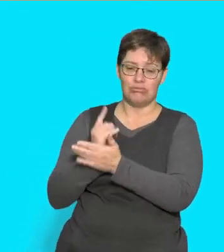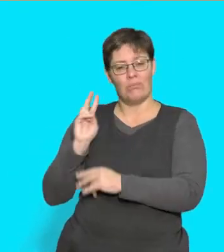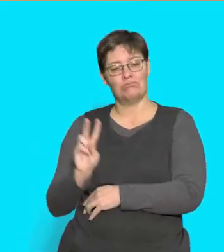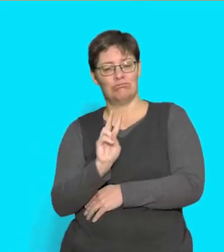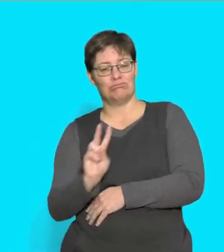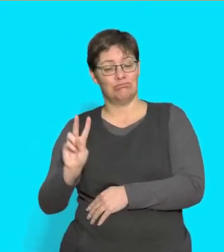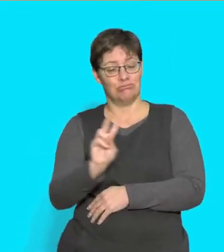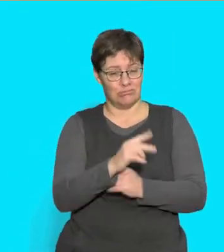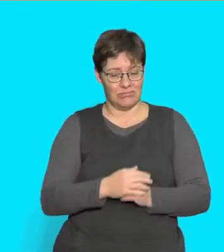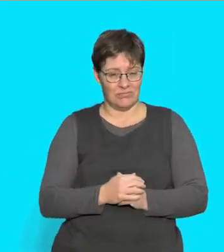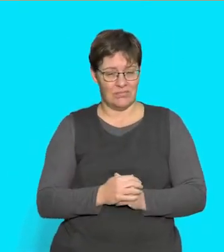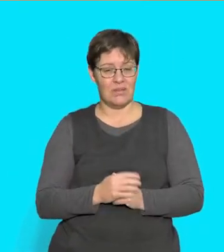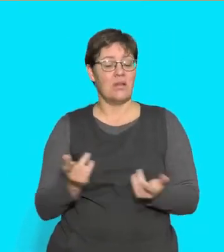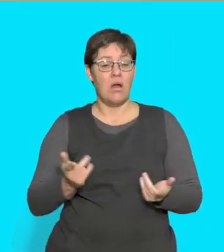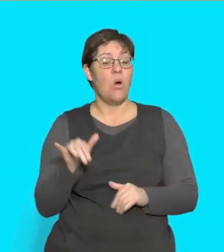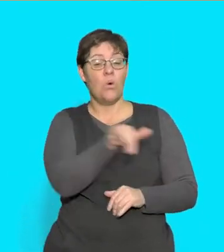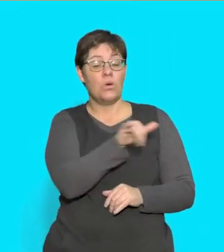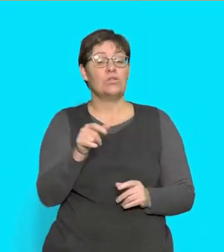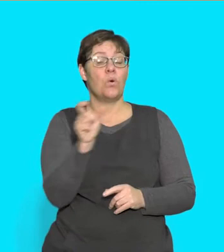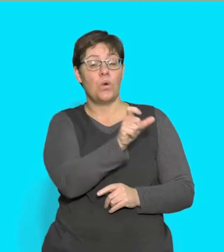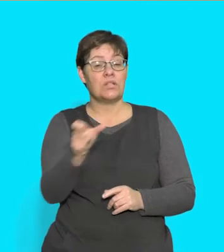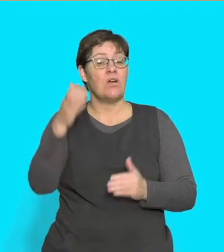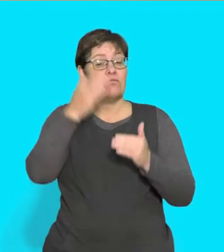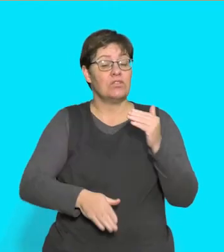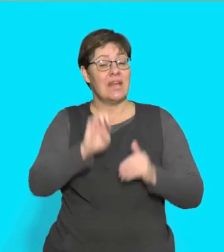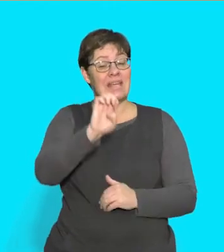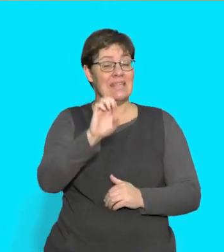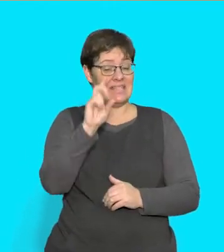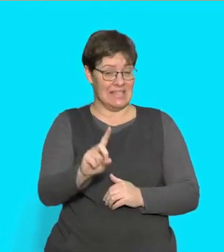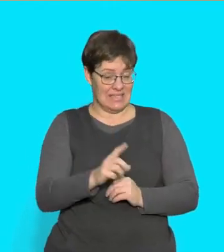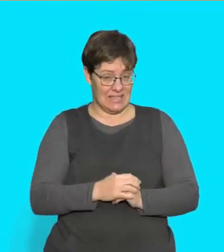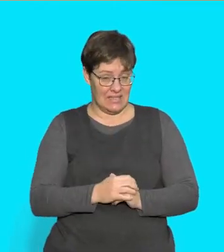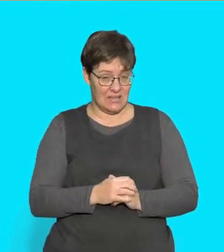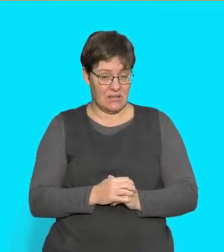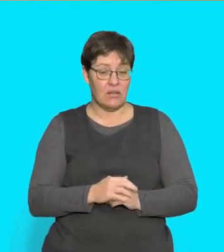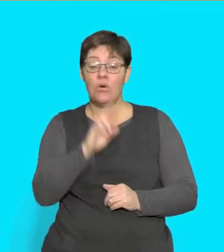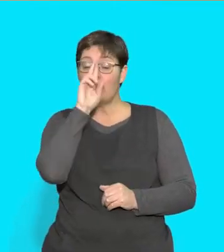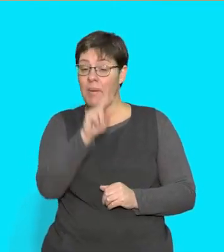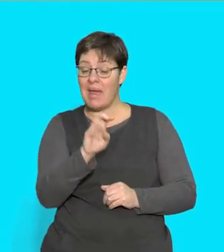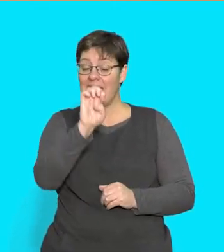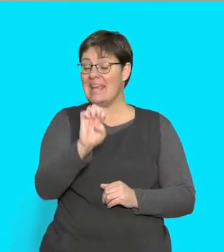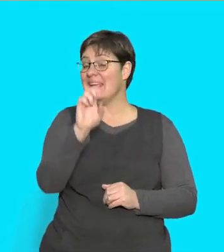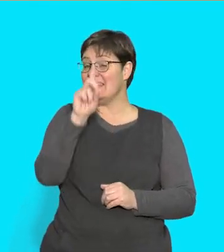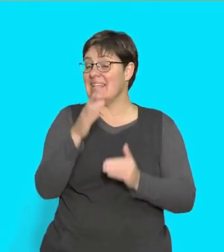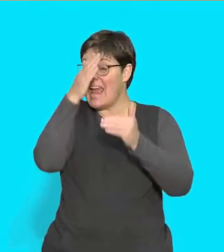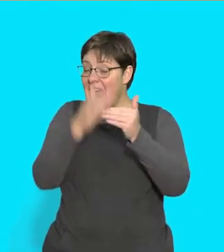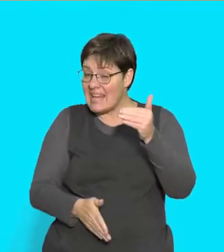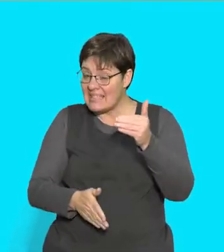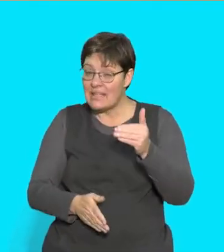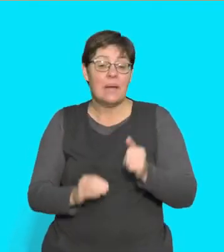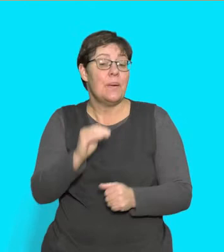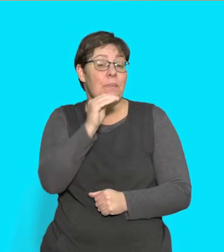Listen again and tell me which words end with ED. Remember, the ED sound at the end of